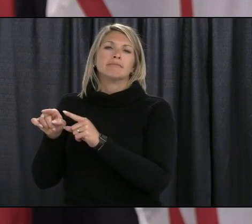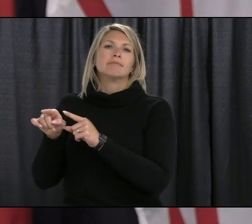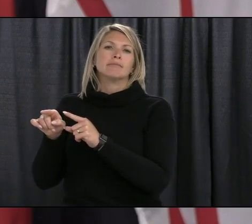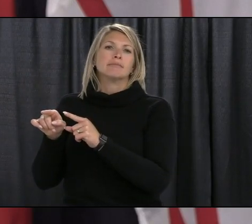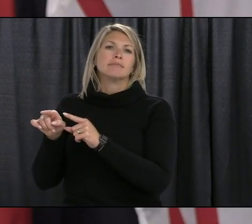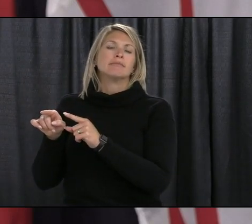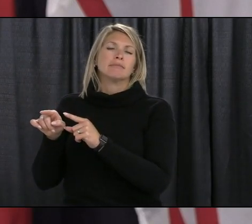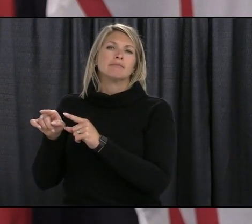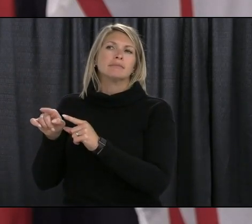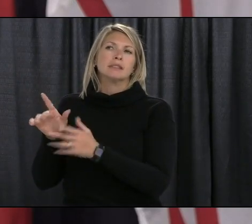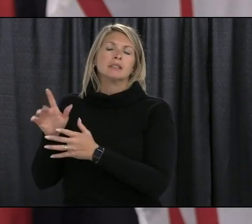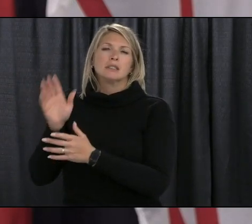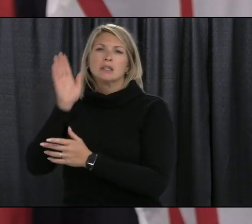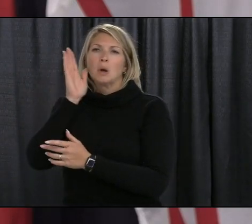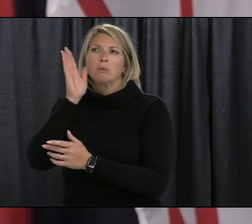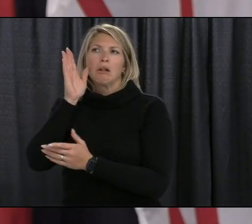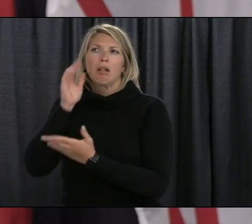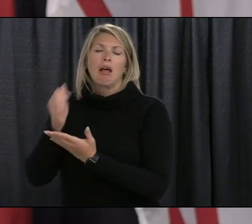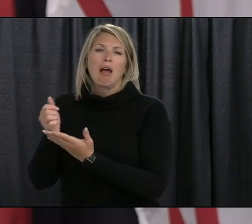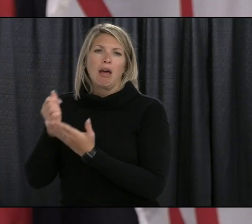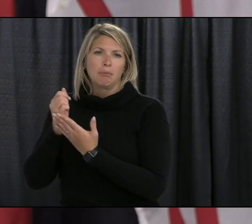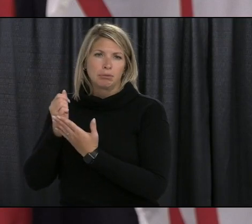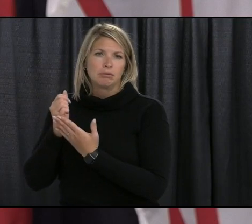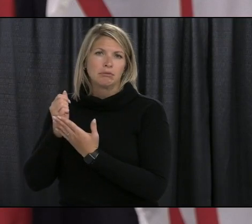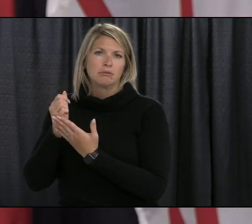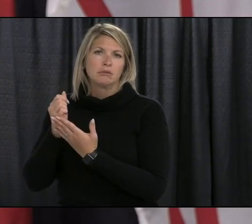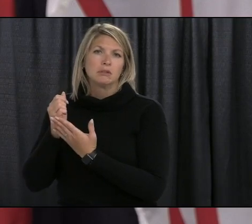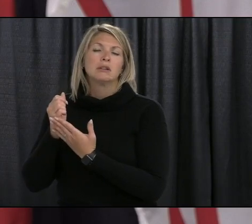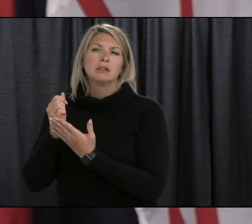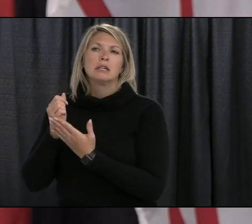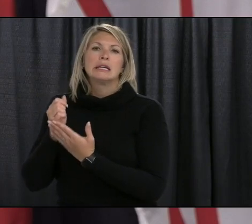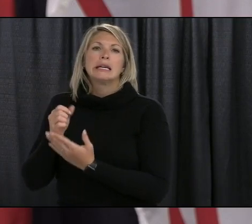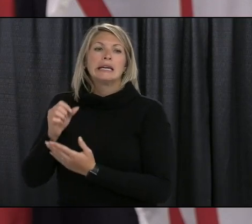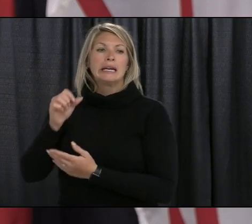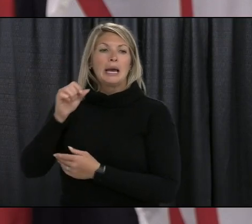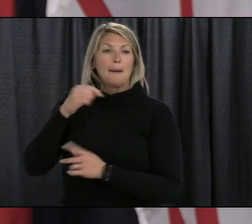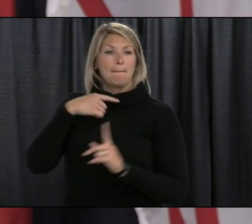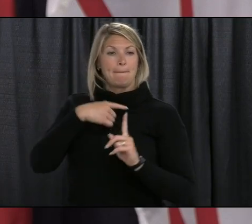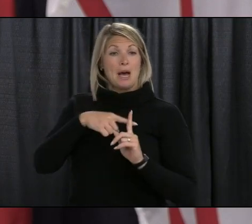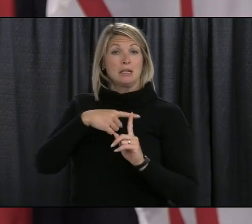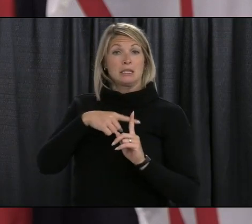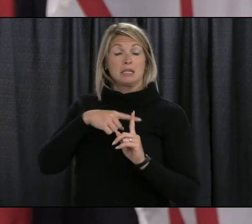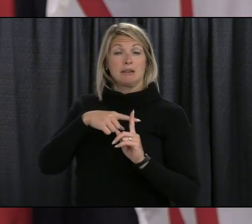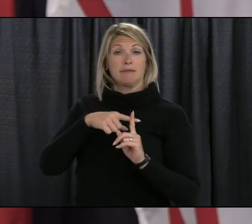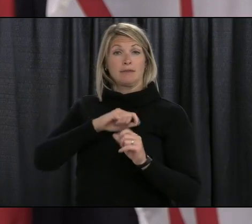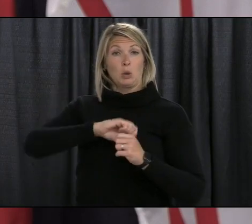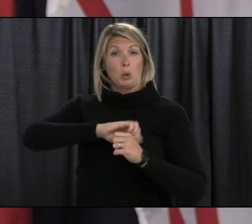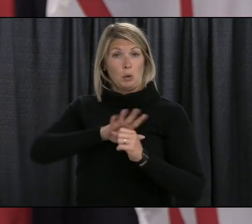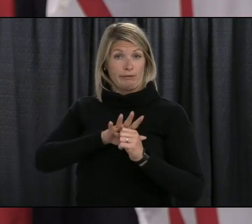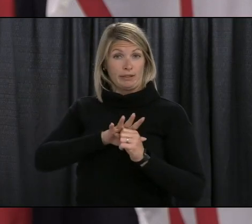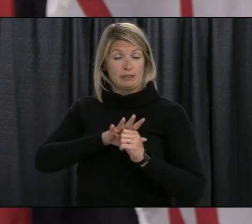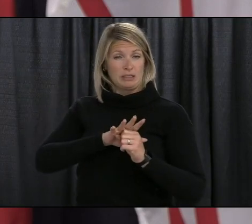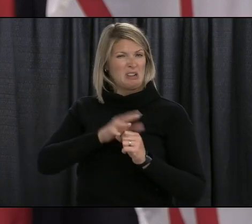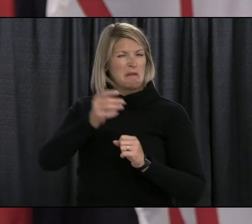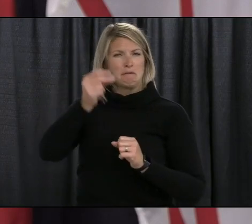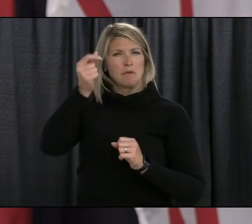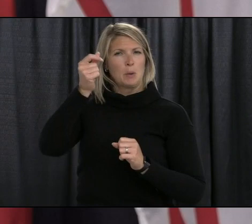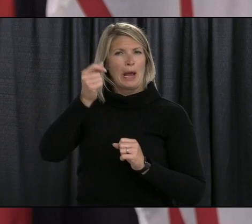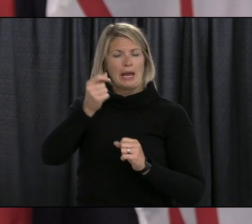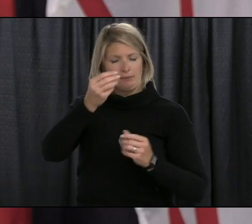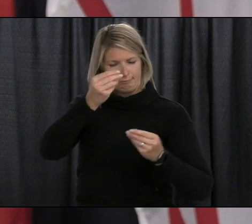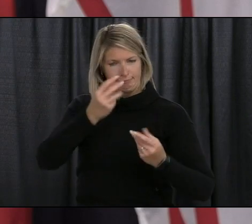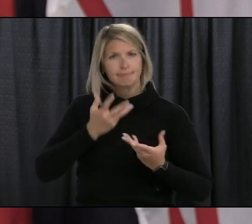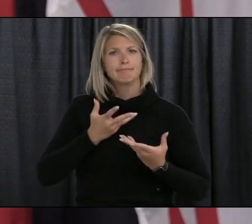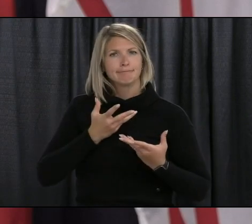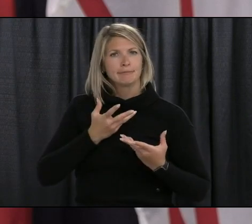Eastern Health, Public Health Lab really. The positive tests we get notified of the minute they come off the run. There